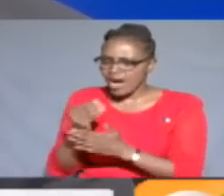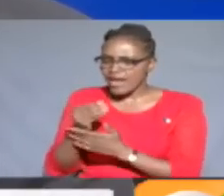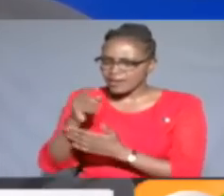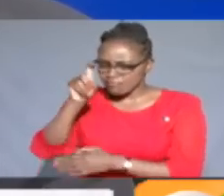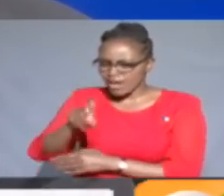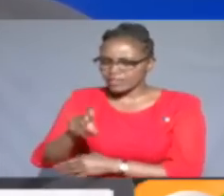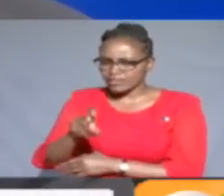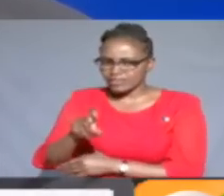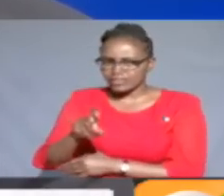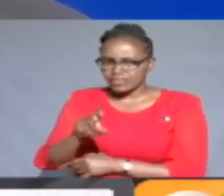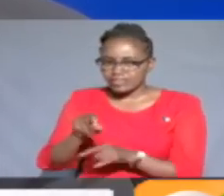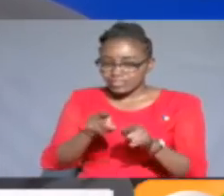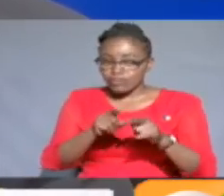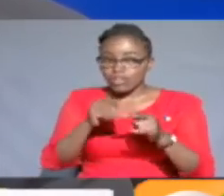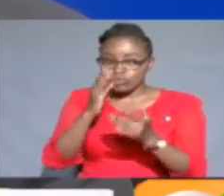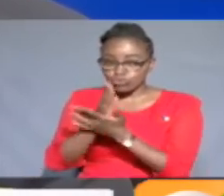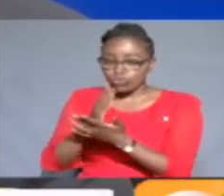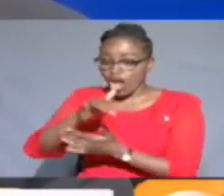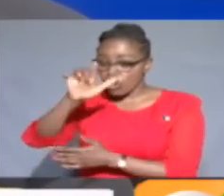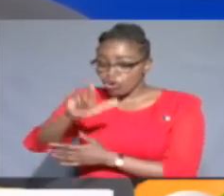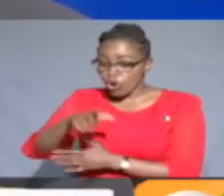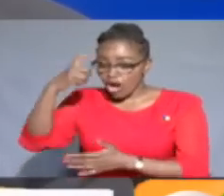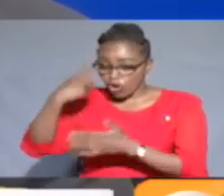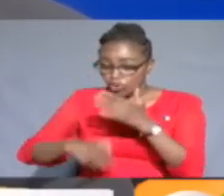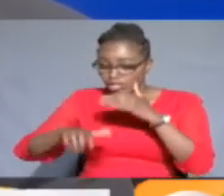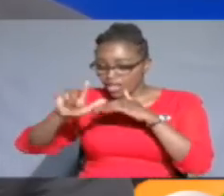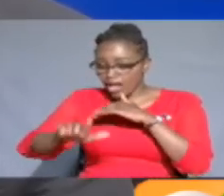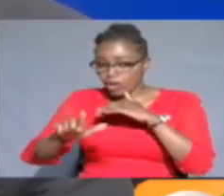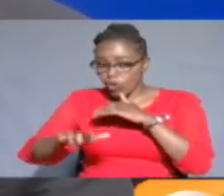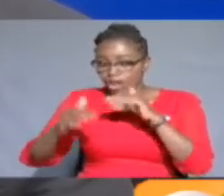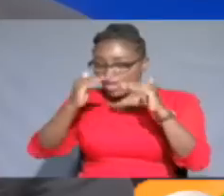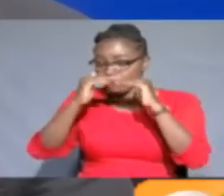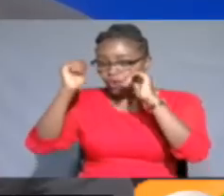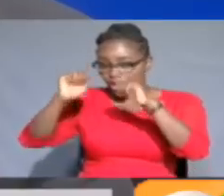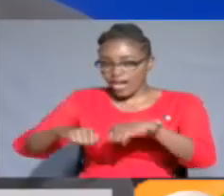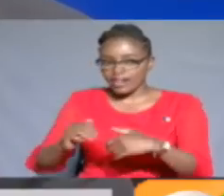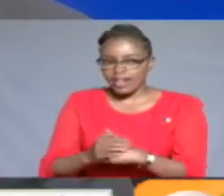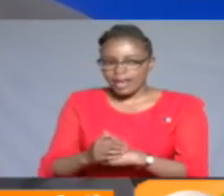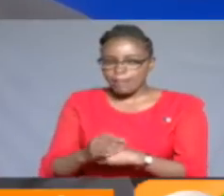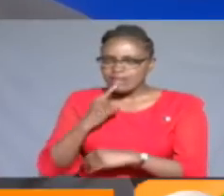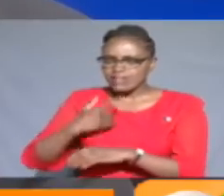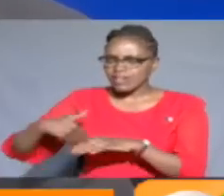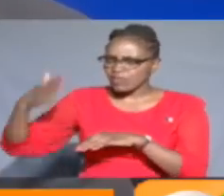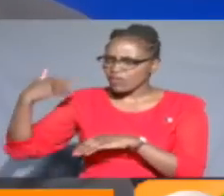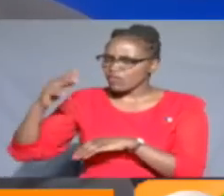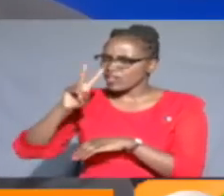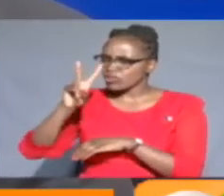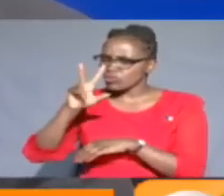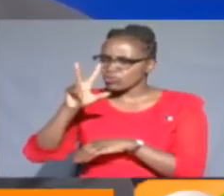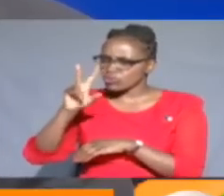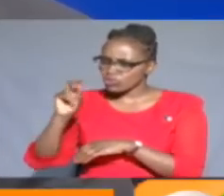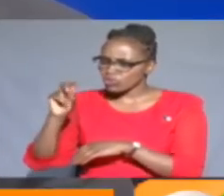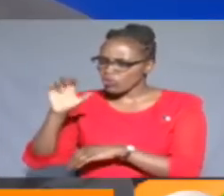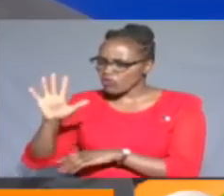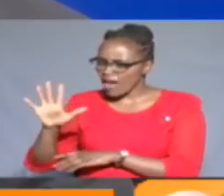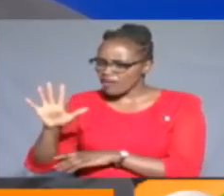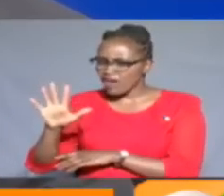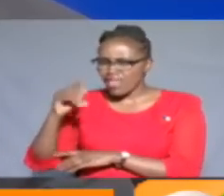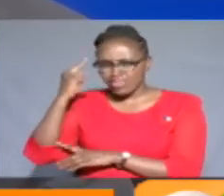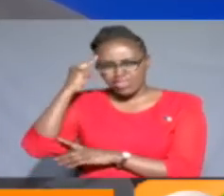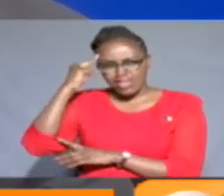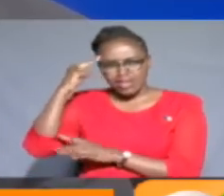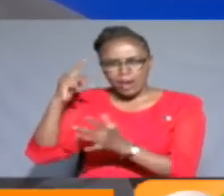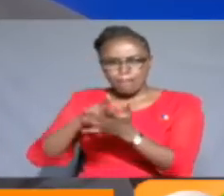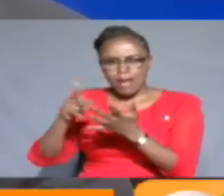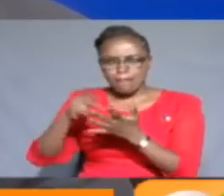things. It is lower cost at the lower level. I can tell you way back, I think 2005, we already actually were